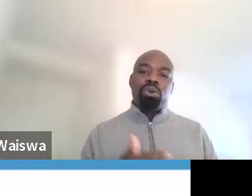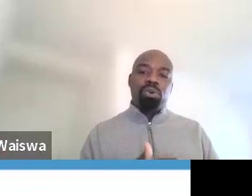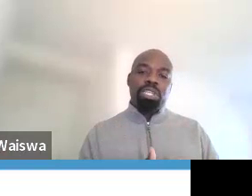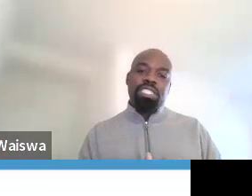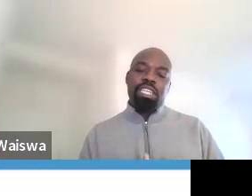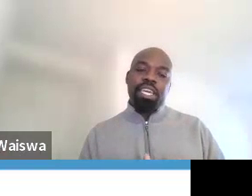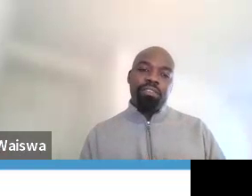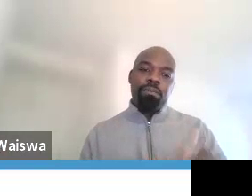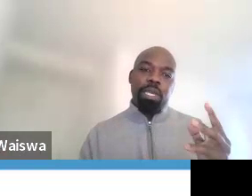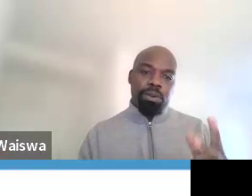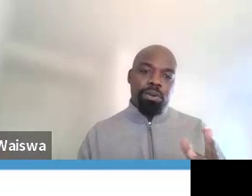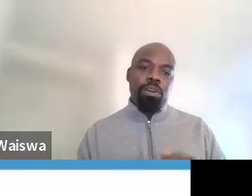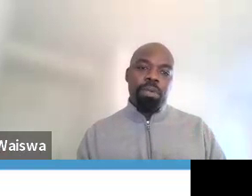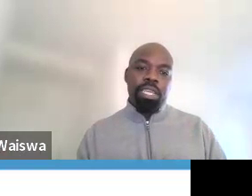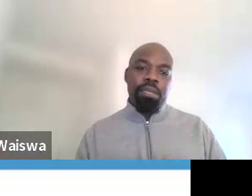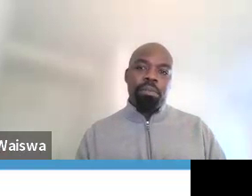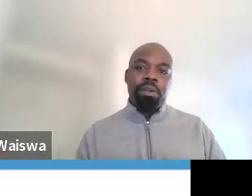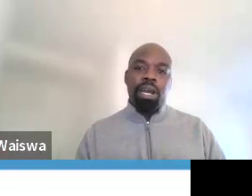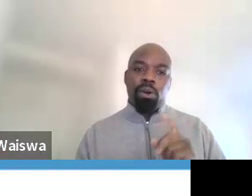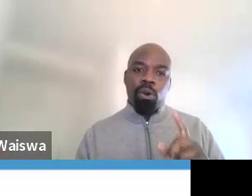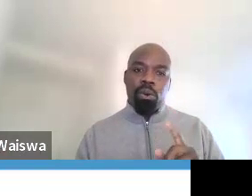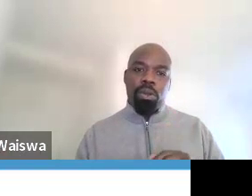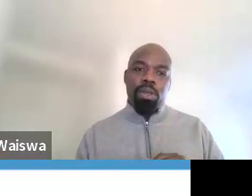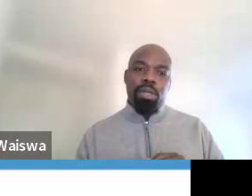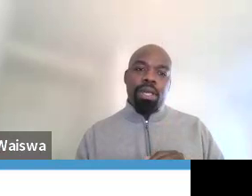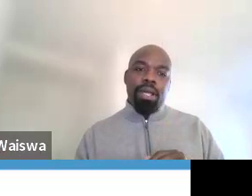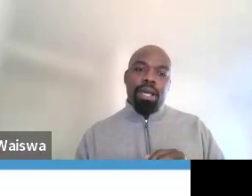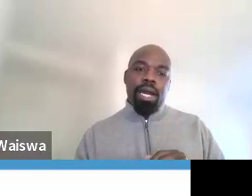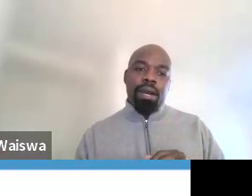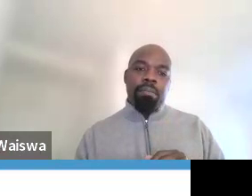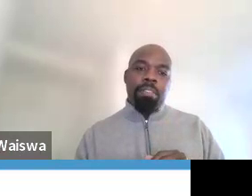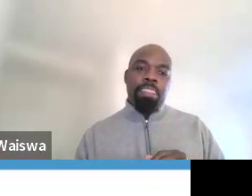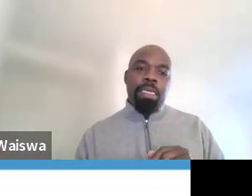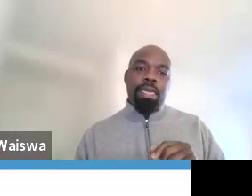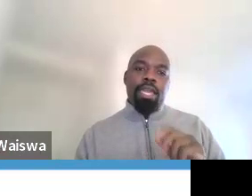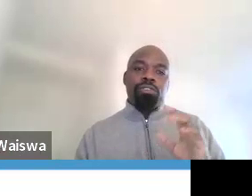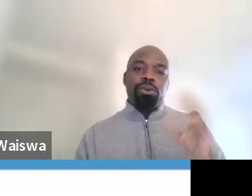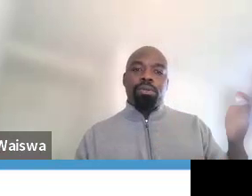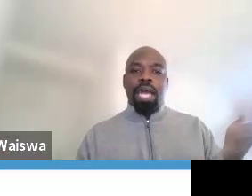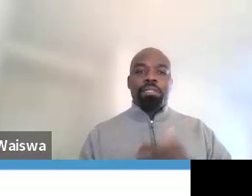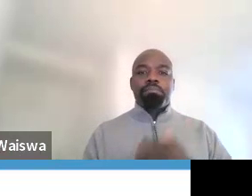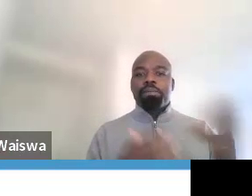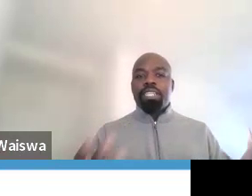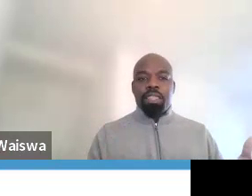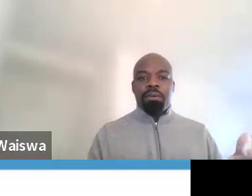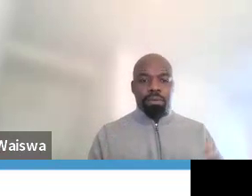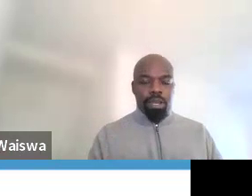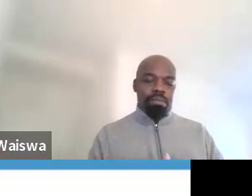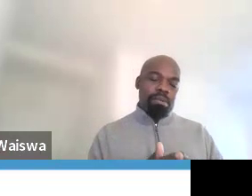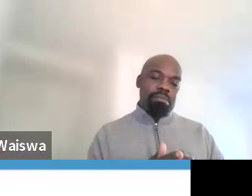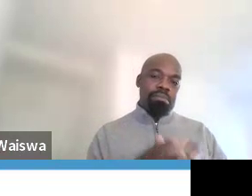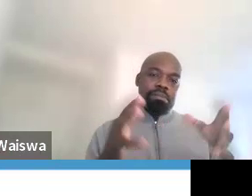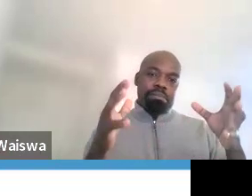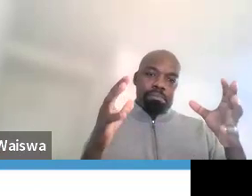don't know who the sender is. They may not open the email at all. And so that's probably